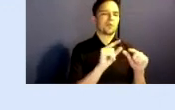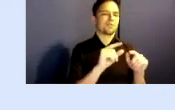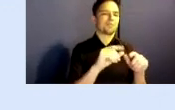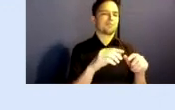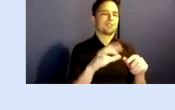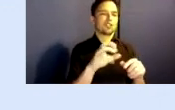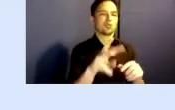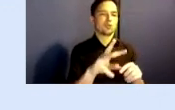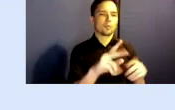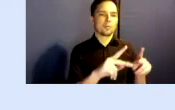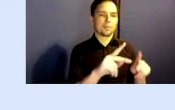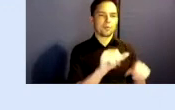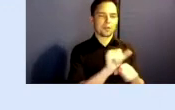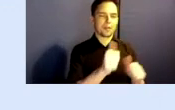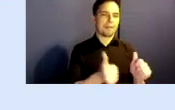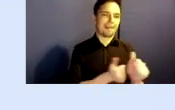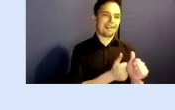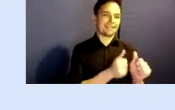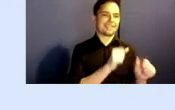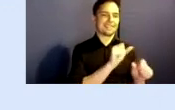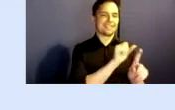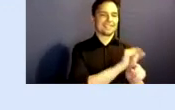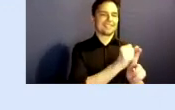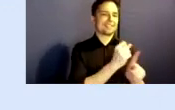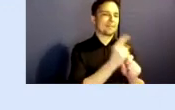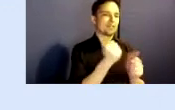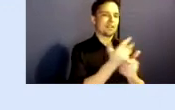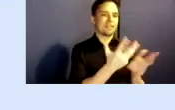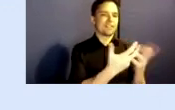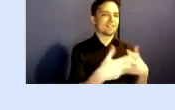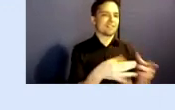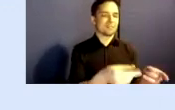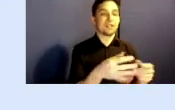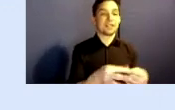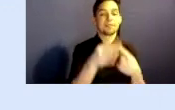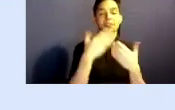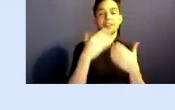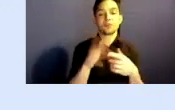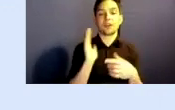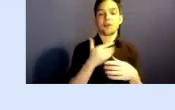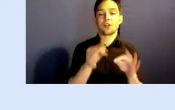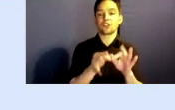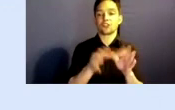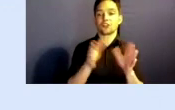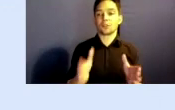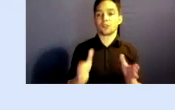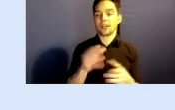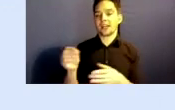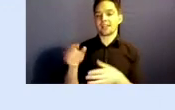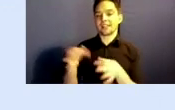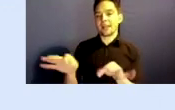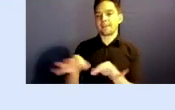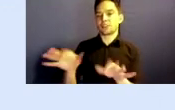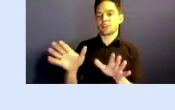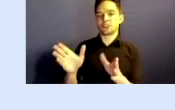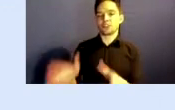scenes today to make sure that this happens. And a special thank you to our interpreter and our captioner, who